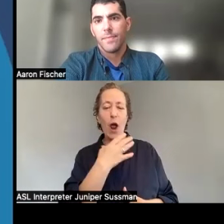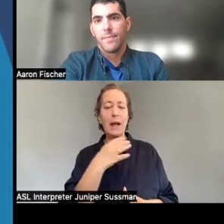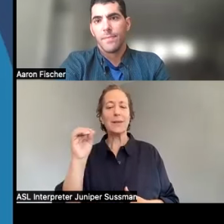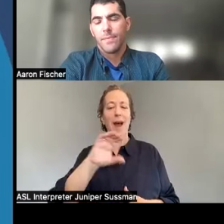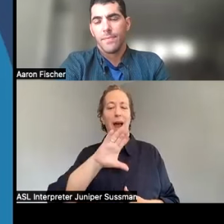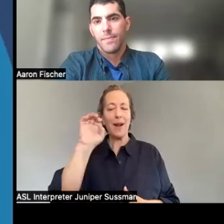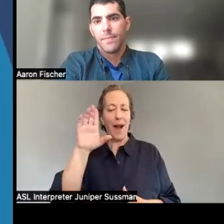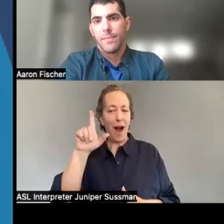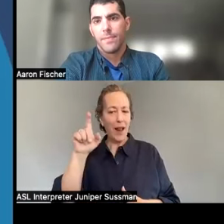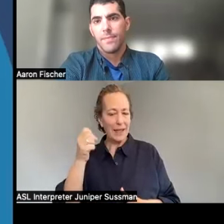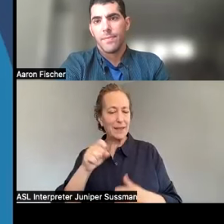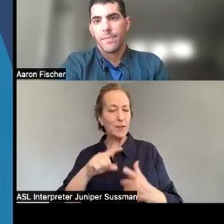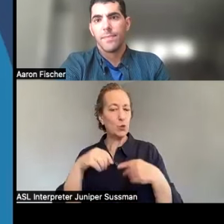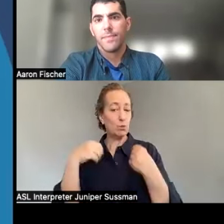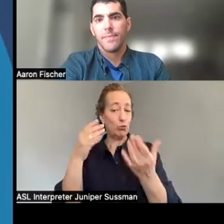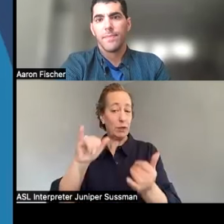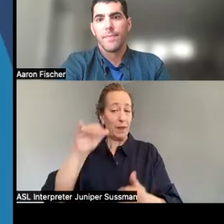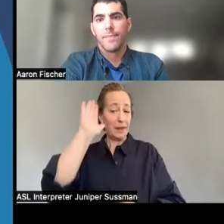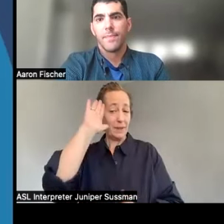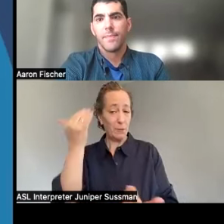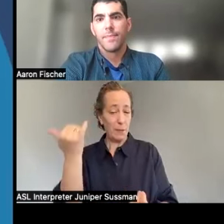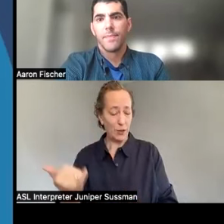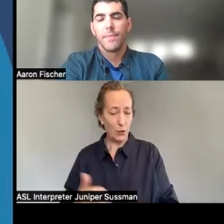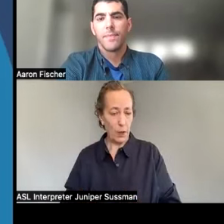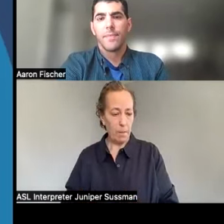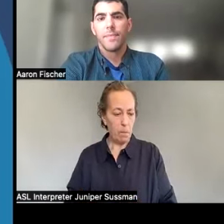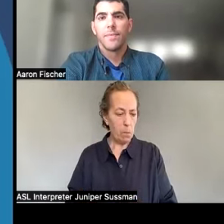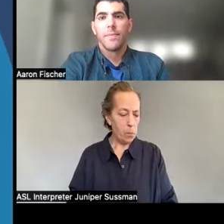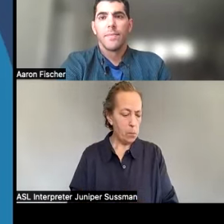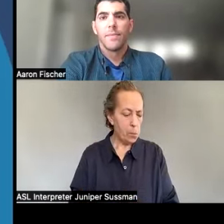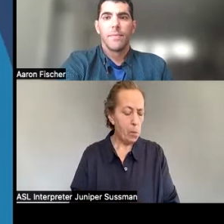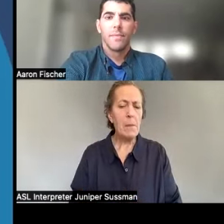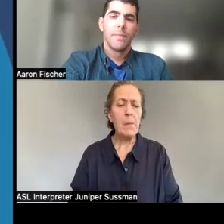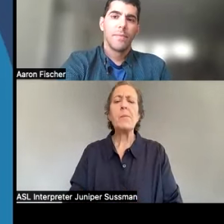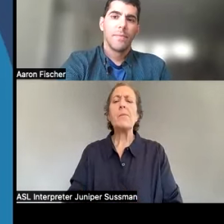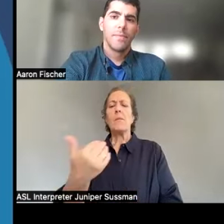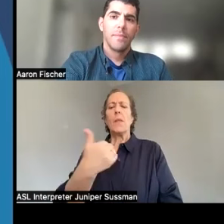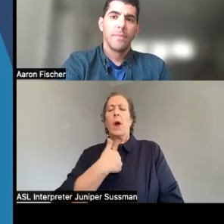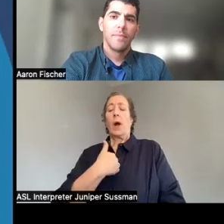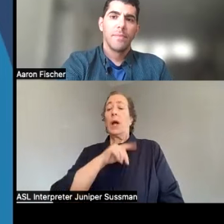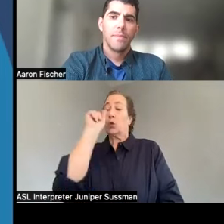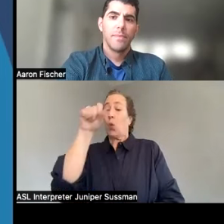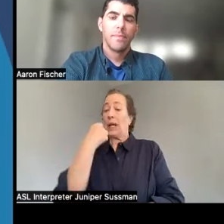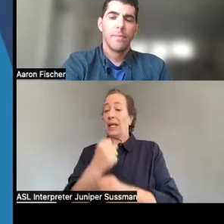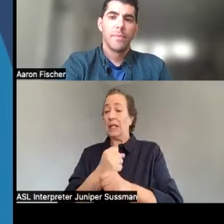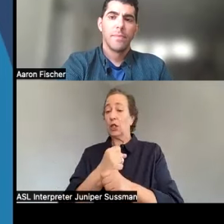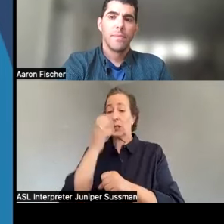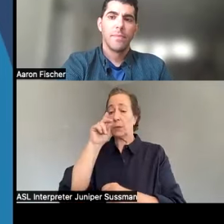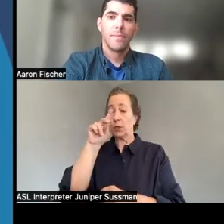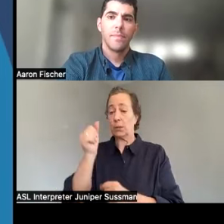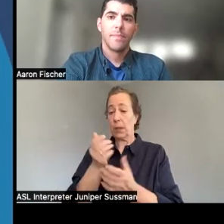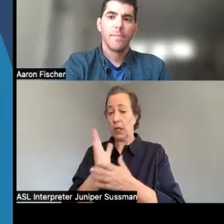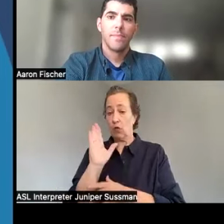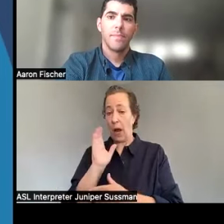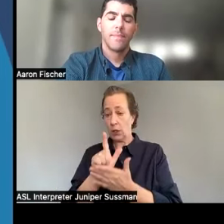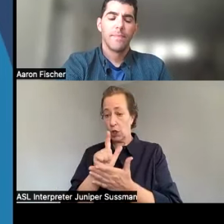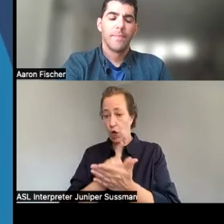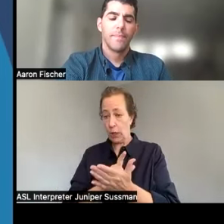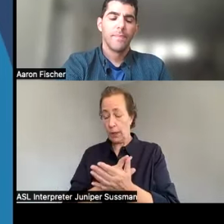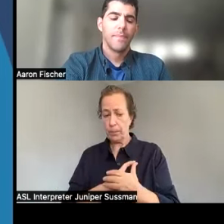present this information today. I have nearly 20 years of experience as a disability rights attorney, and I spent 17 of